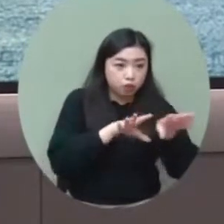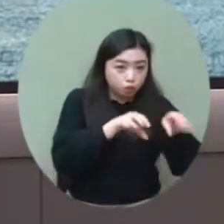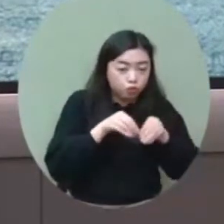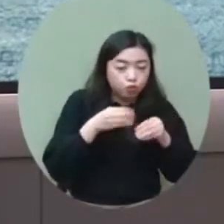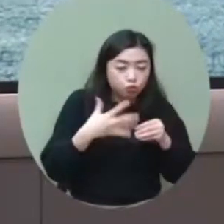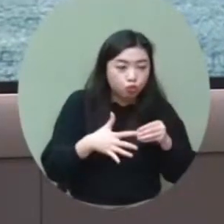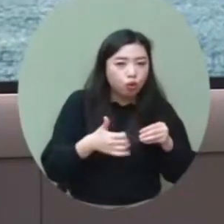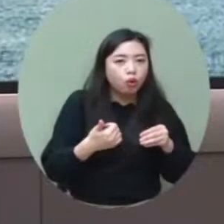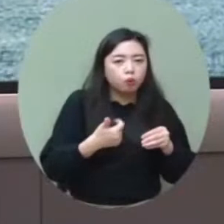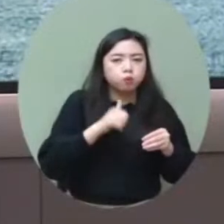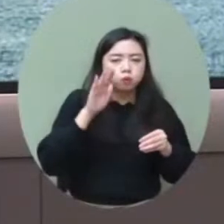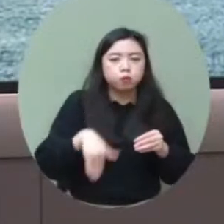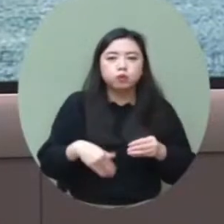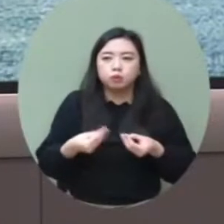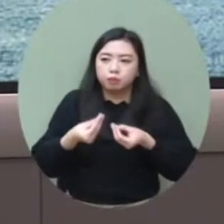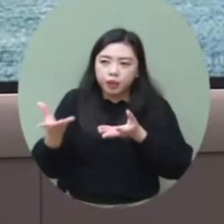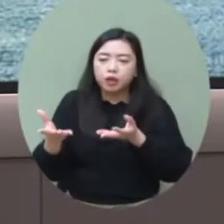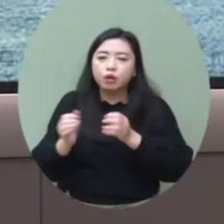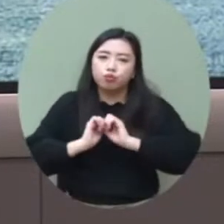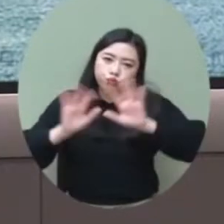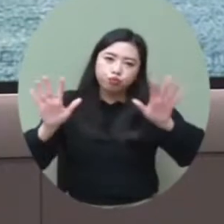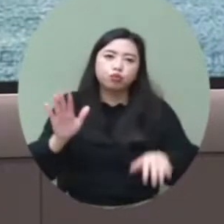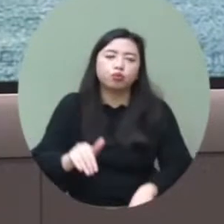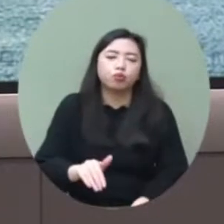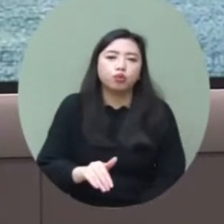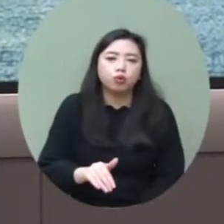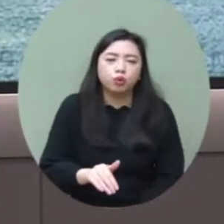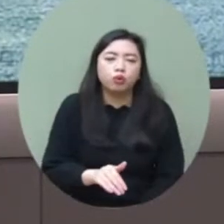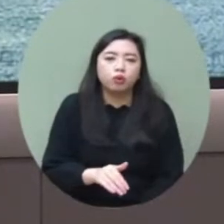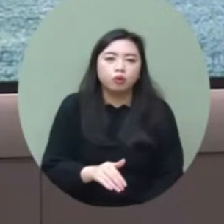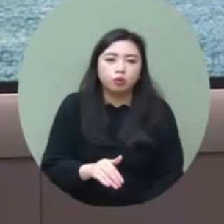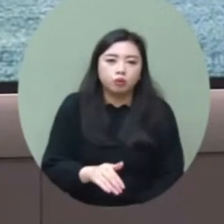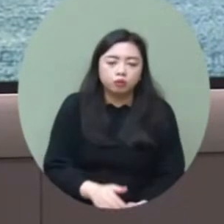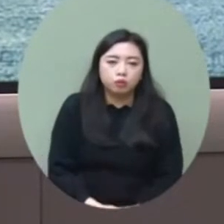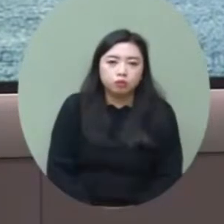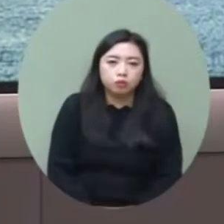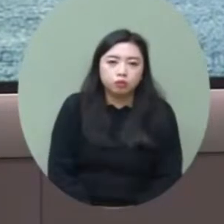So we would certainly publish the information we gather.